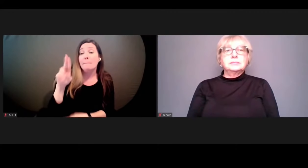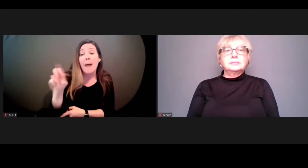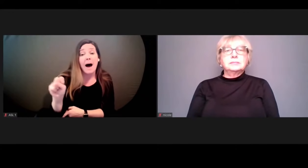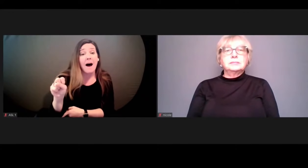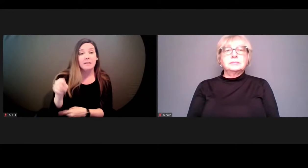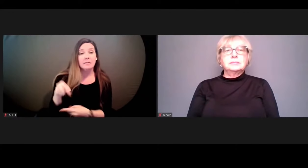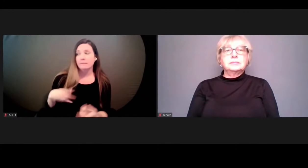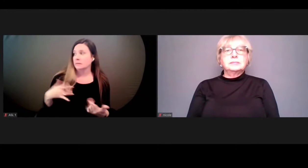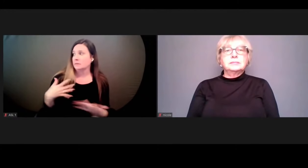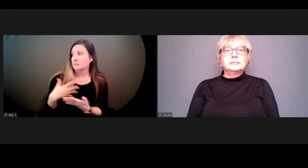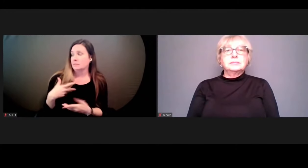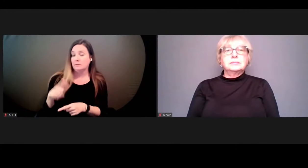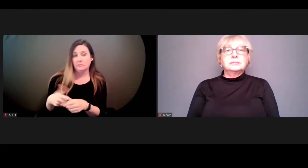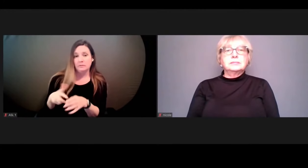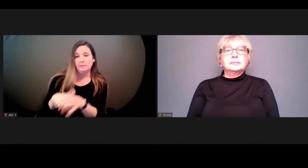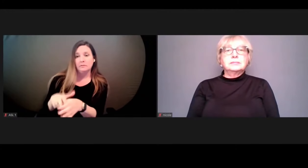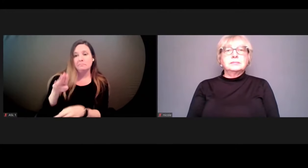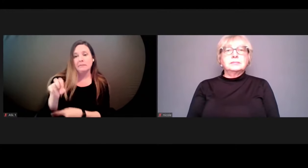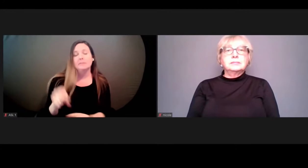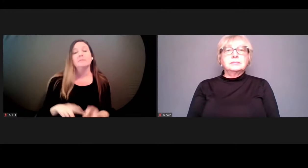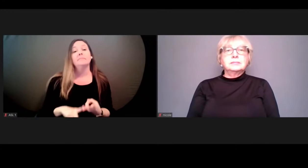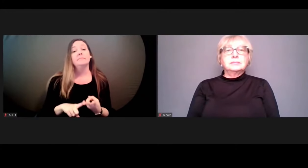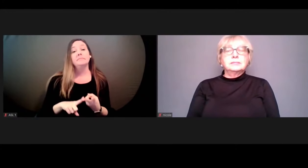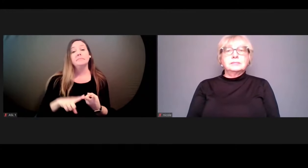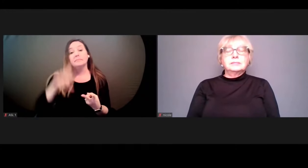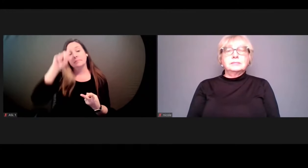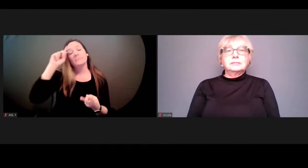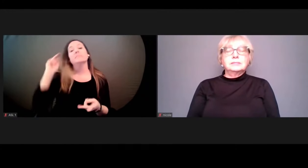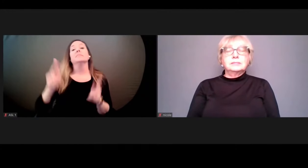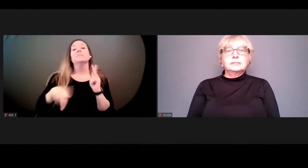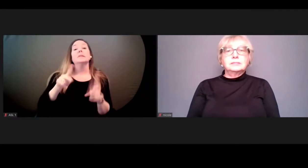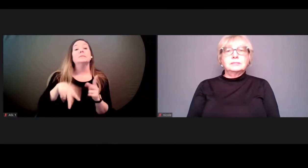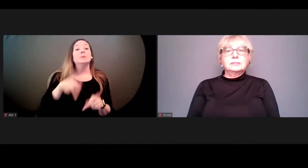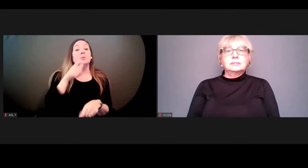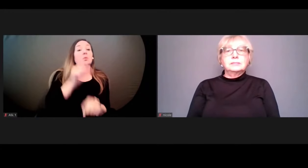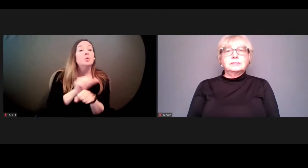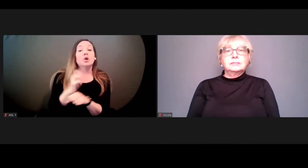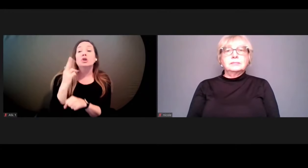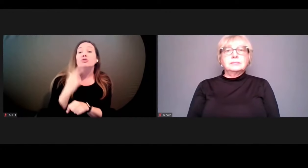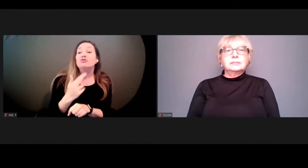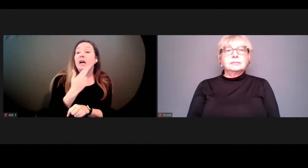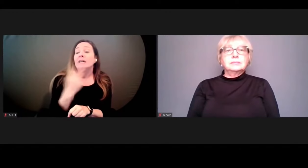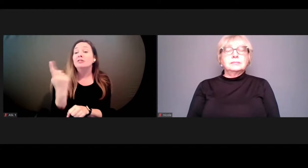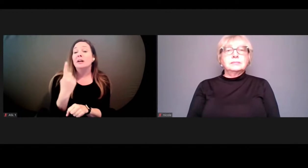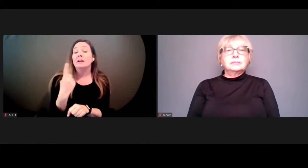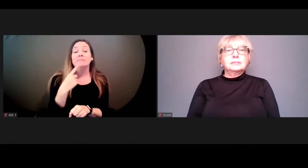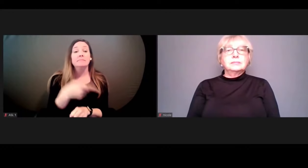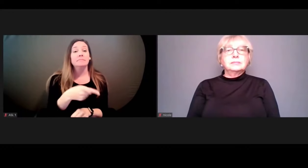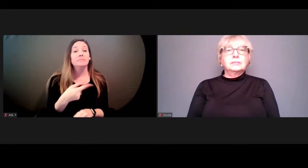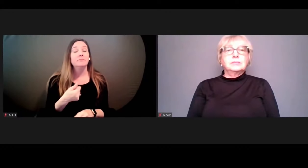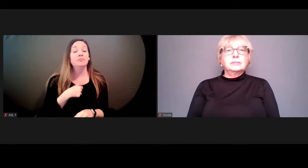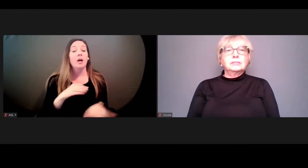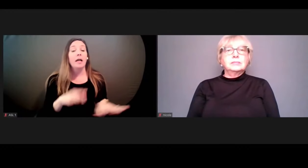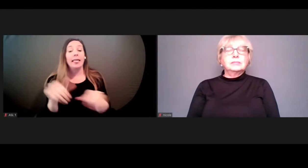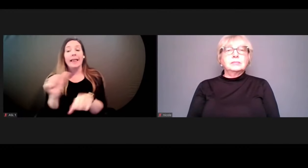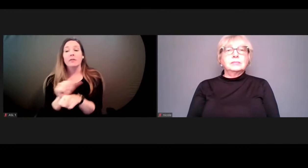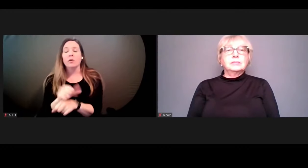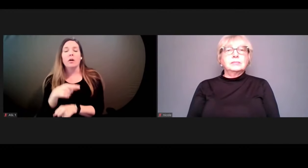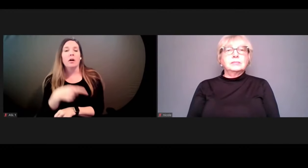kitchen staffs leaving their work and being harassed to take the LRT at Rideau.